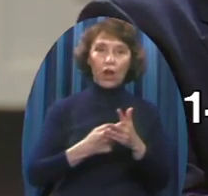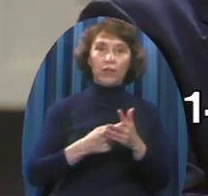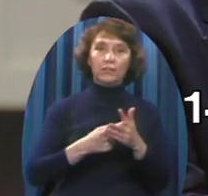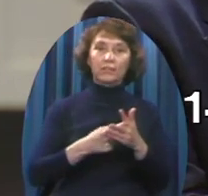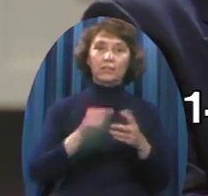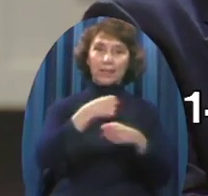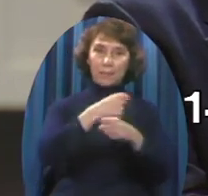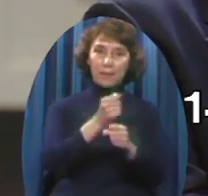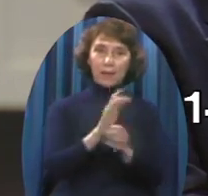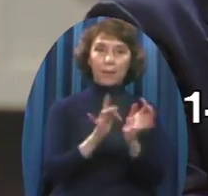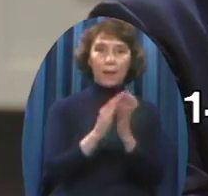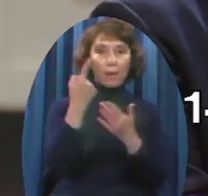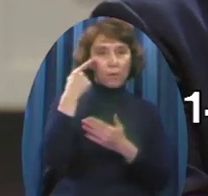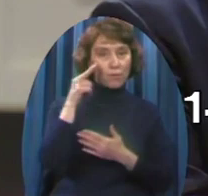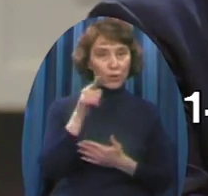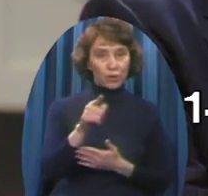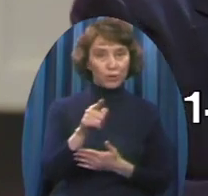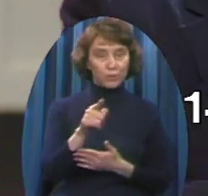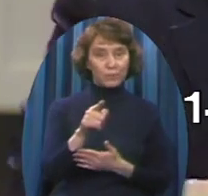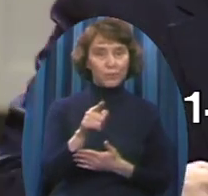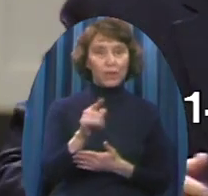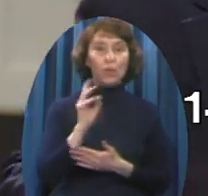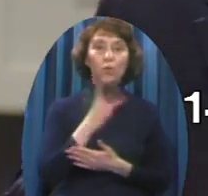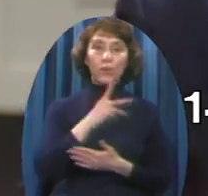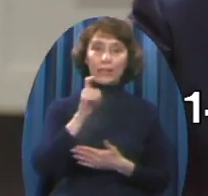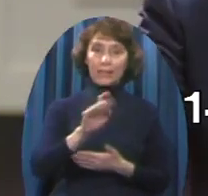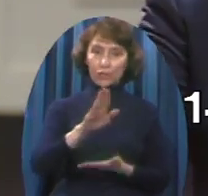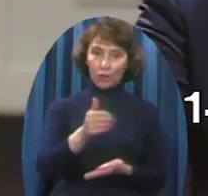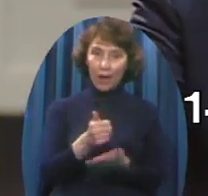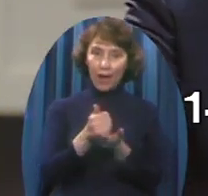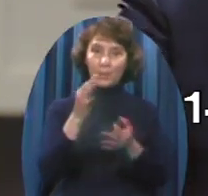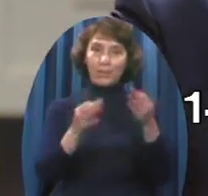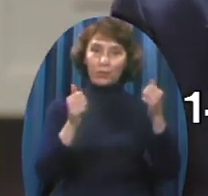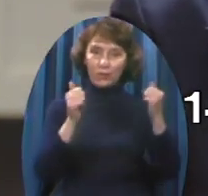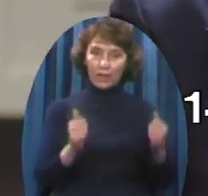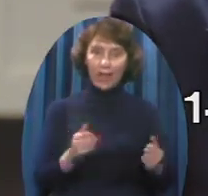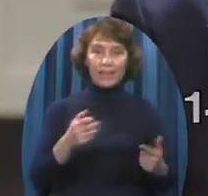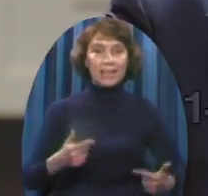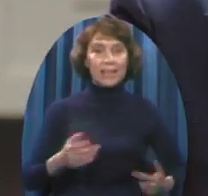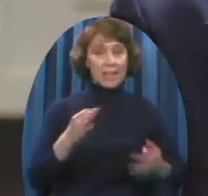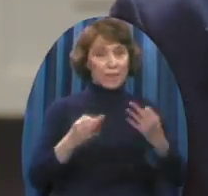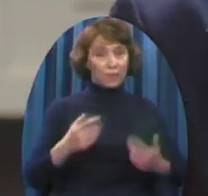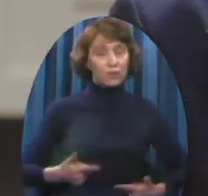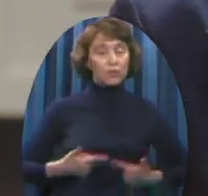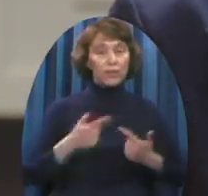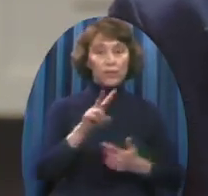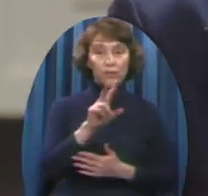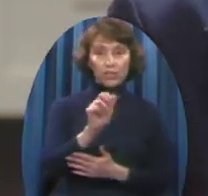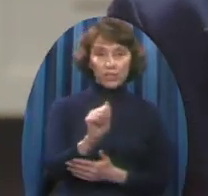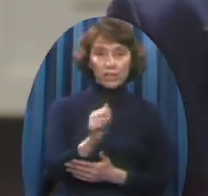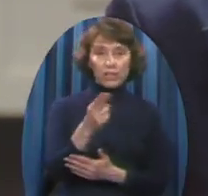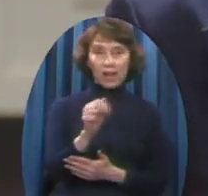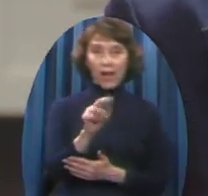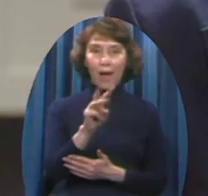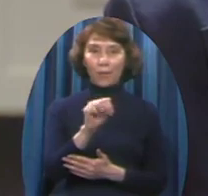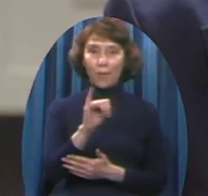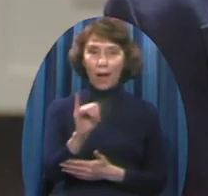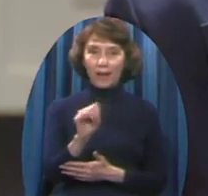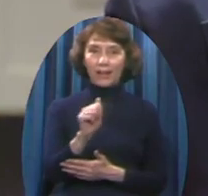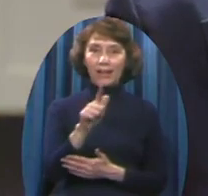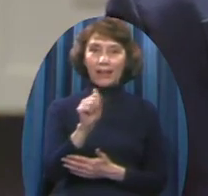you'll have them. And we need your help. If you live in Virginia, Hawaii, Alaska, or Canada, that toll-free number doesn't